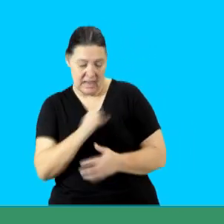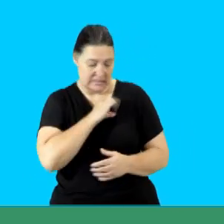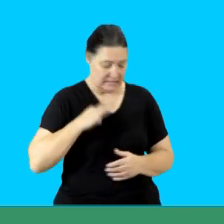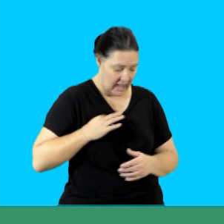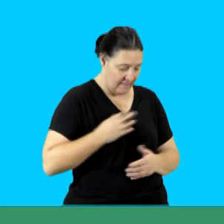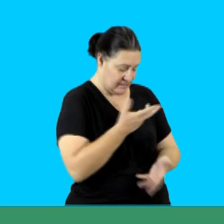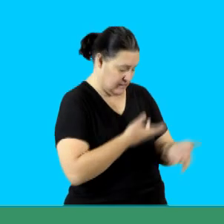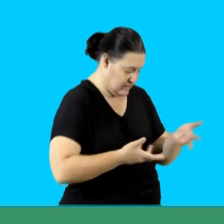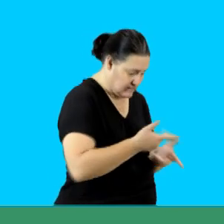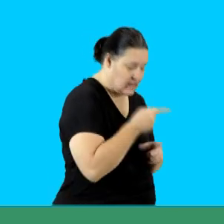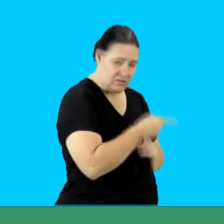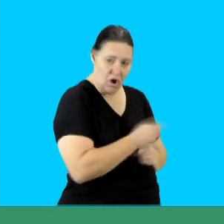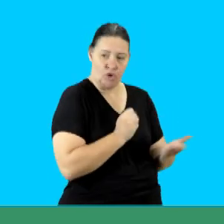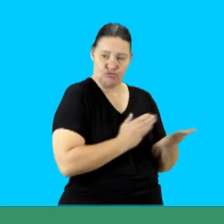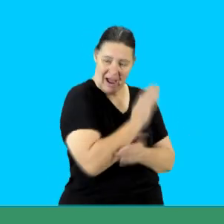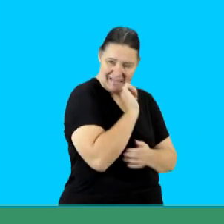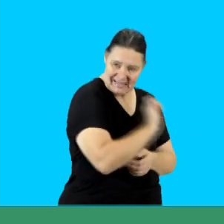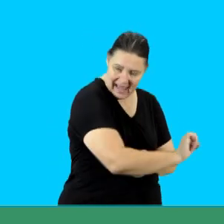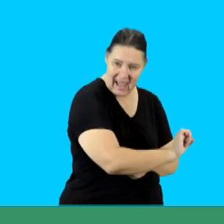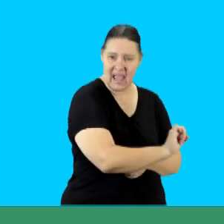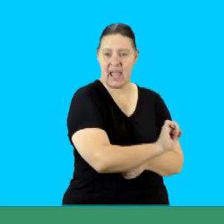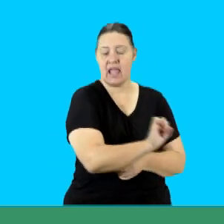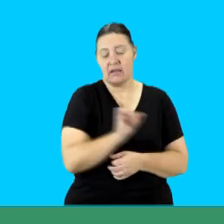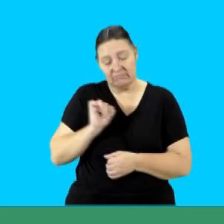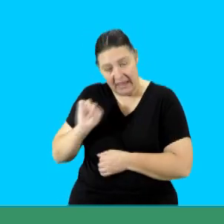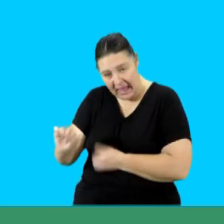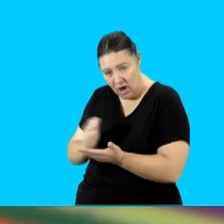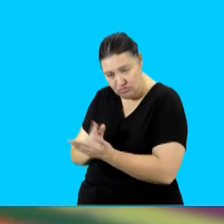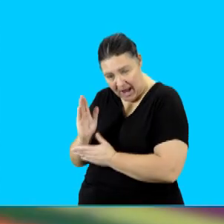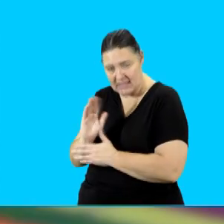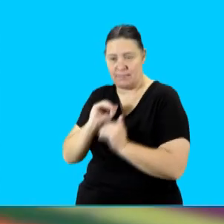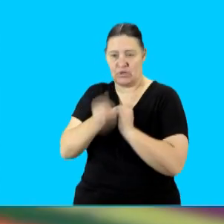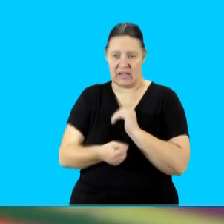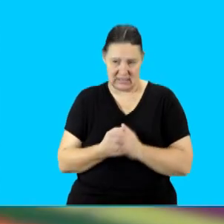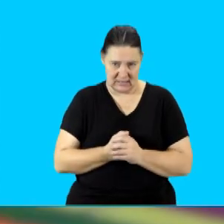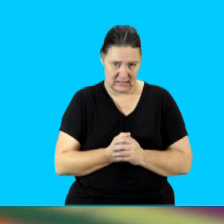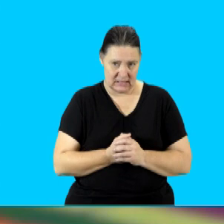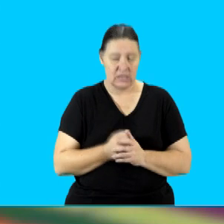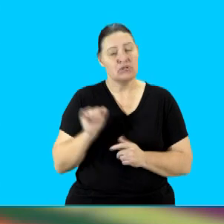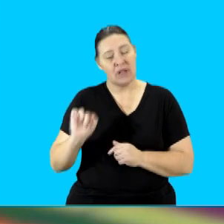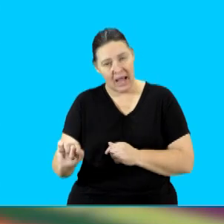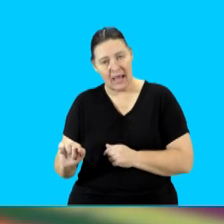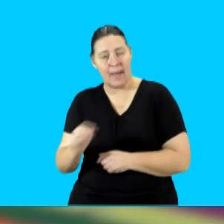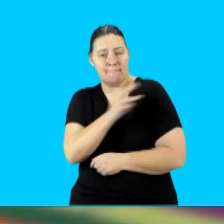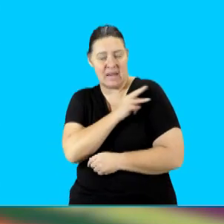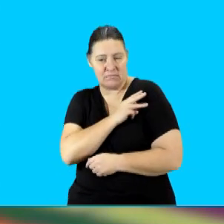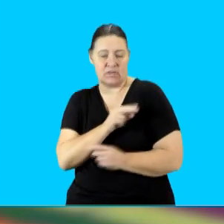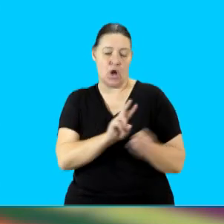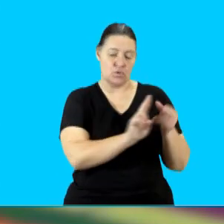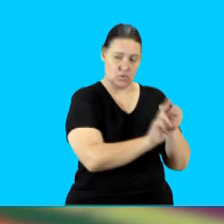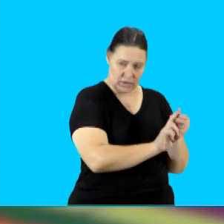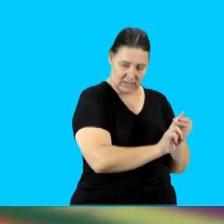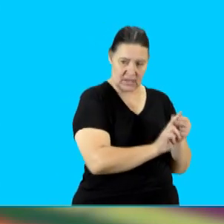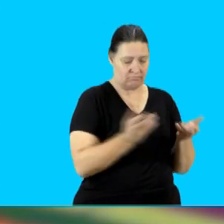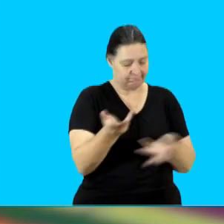to protect employees' rights. So bargaining sessions between management and unions, they assist in terms